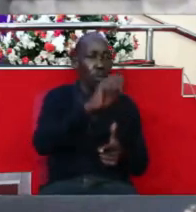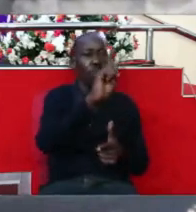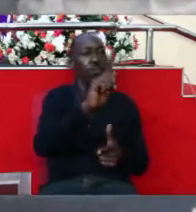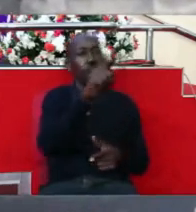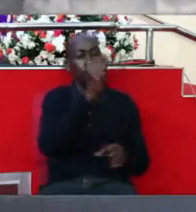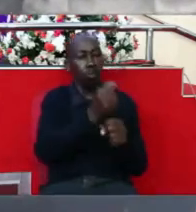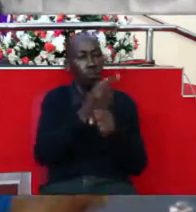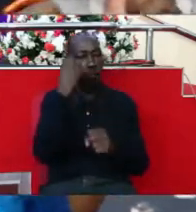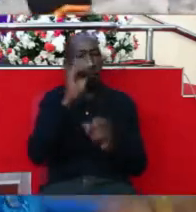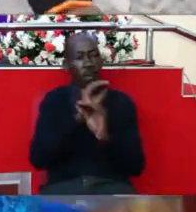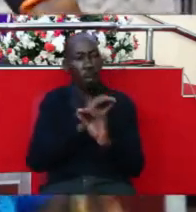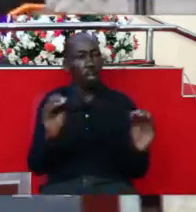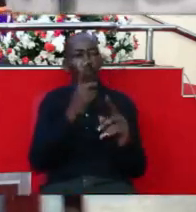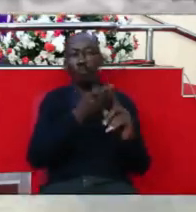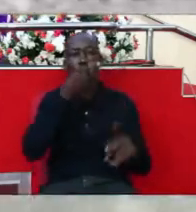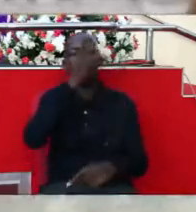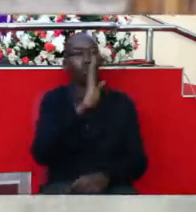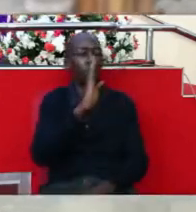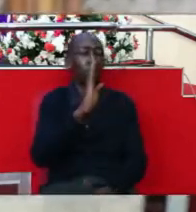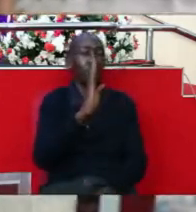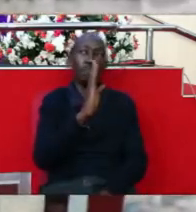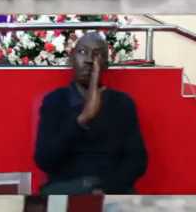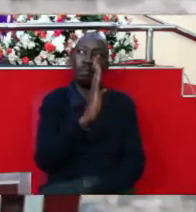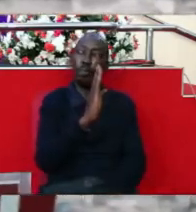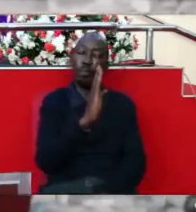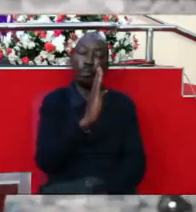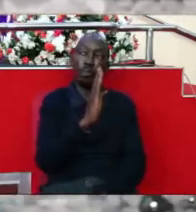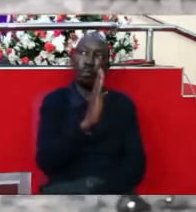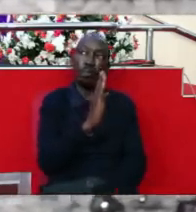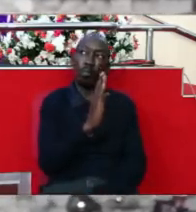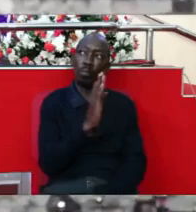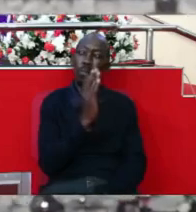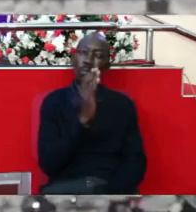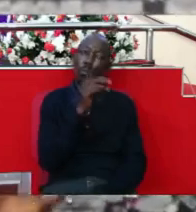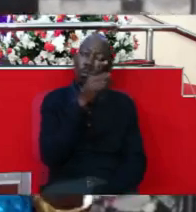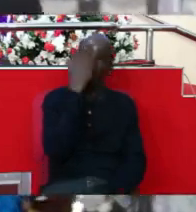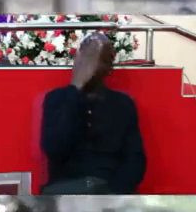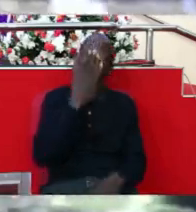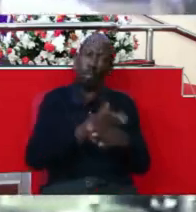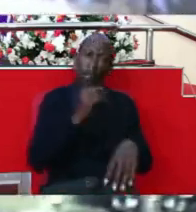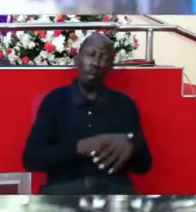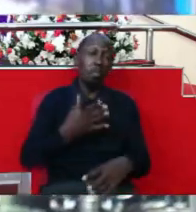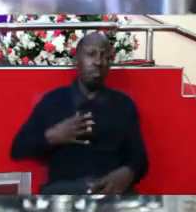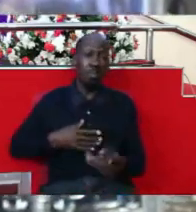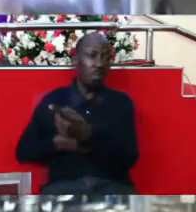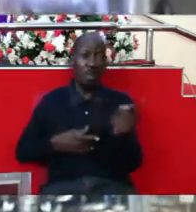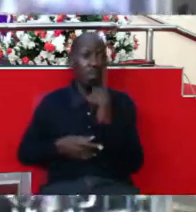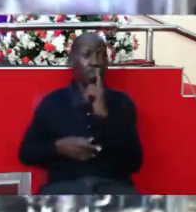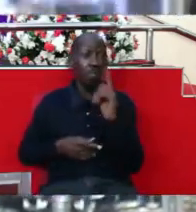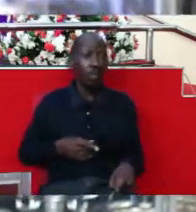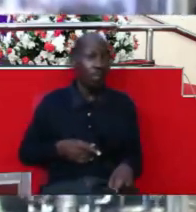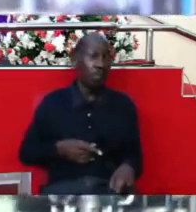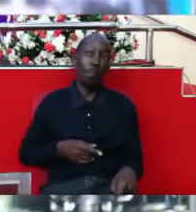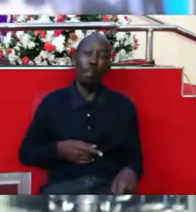would do for nothing for God. Na hata wewe hakuna kitu utafanya bure kwa Mungu. You know, sometimes people say, it's nothing about me,